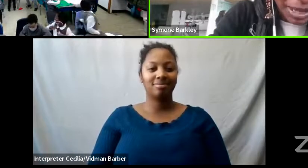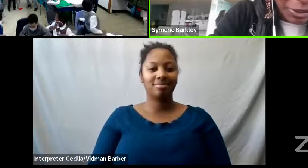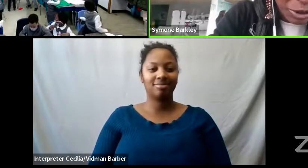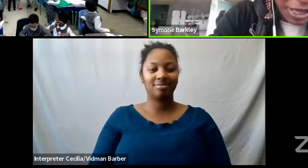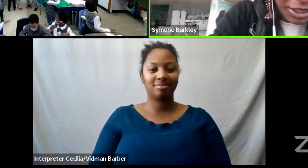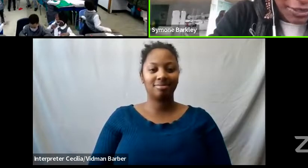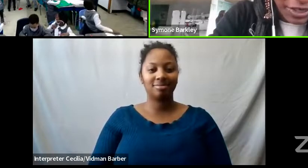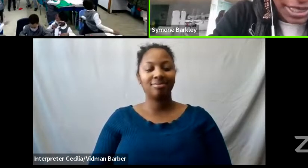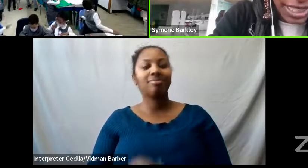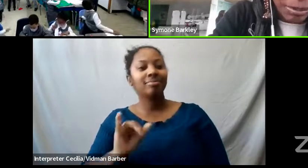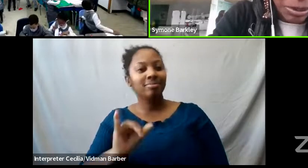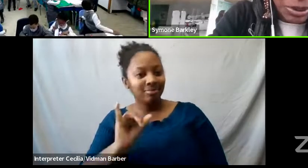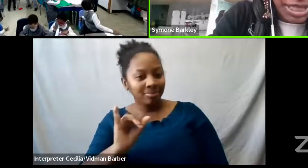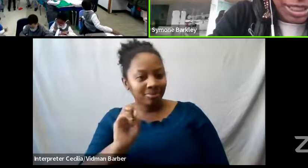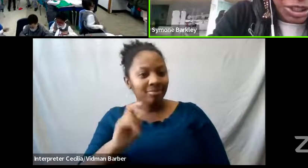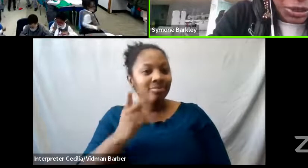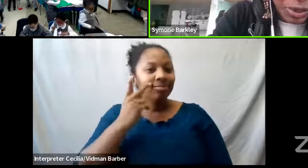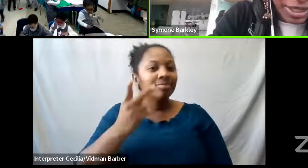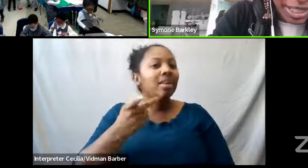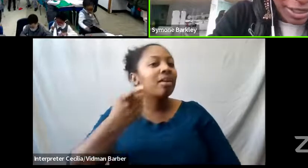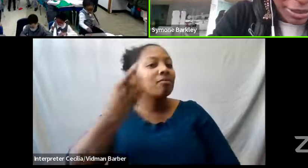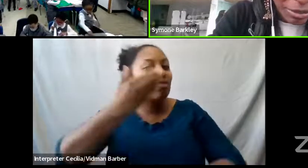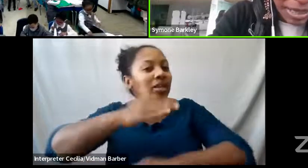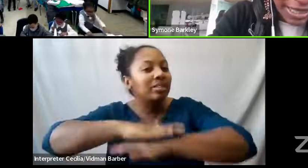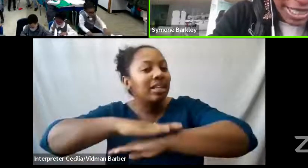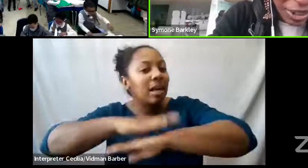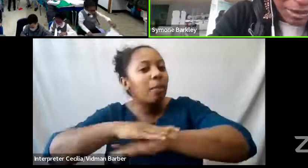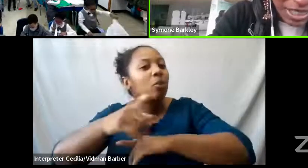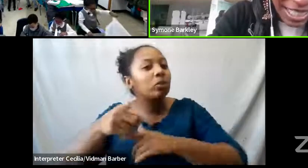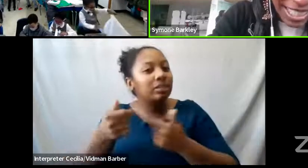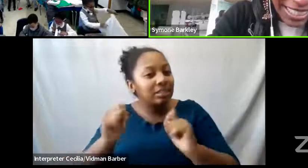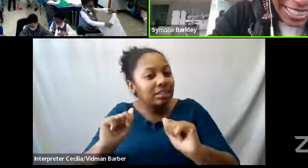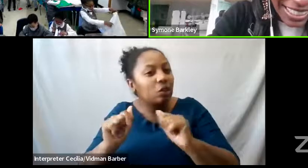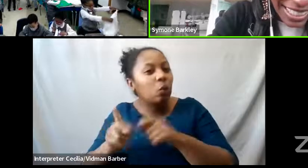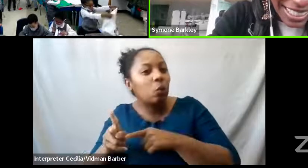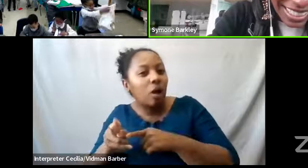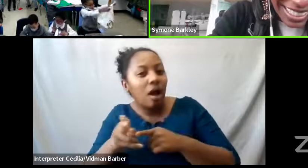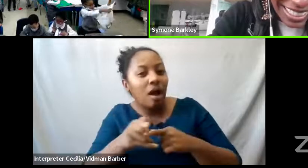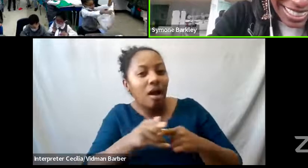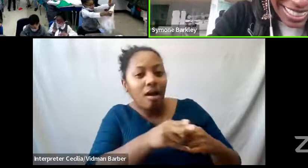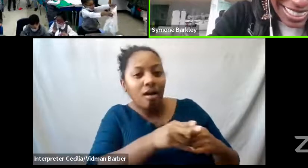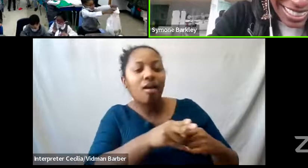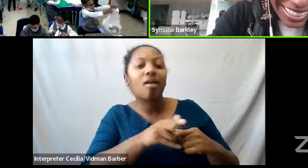I see my group at the front table is still working a little bit. They're almost there.